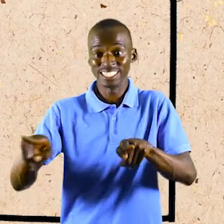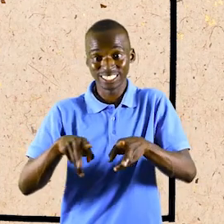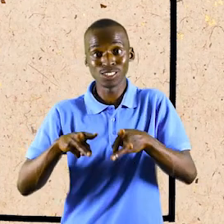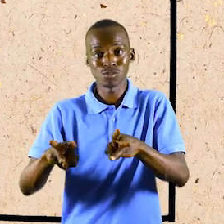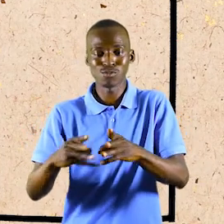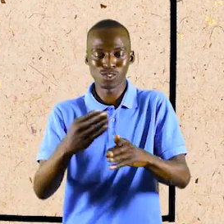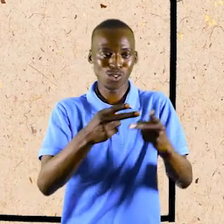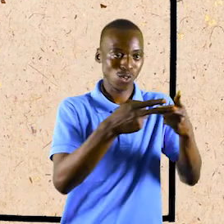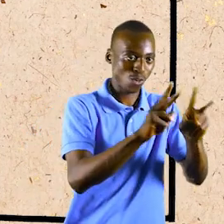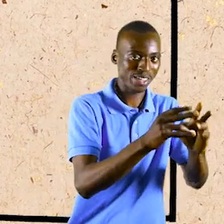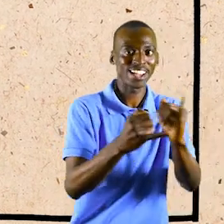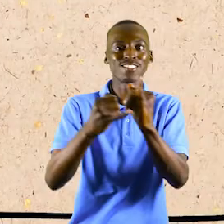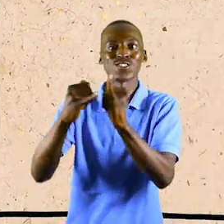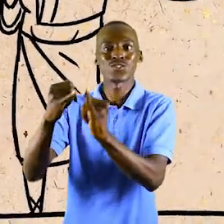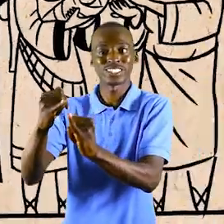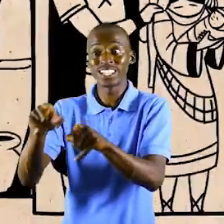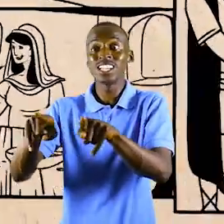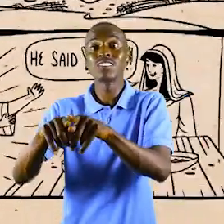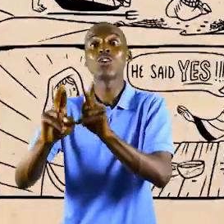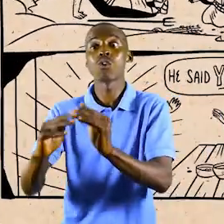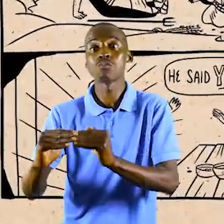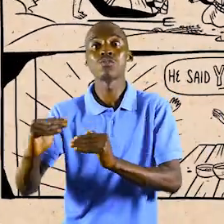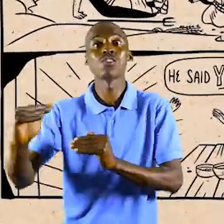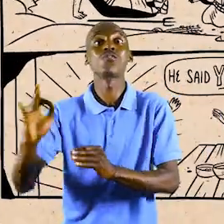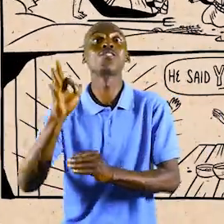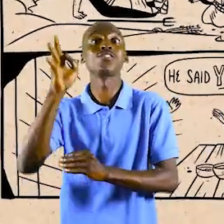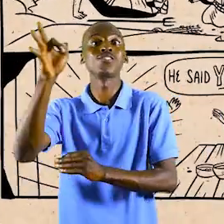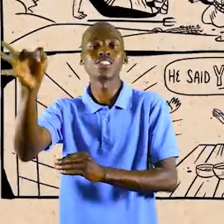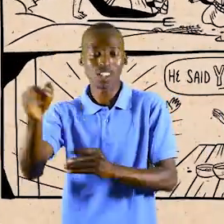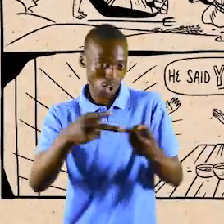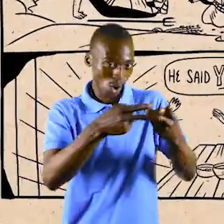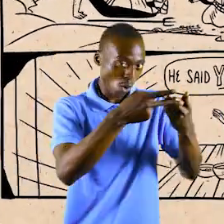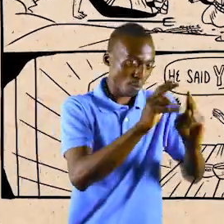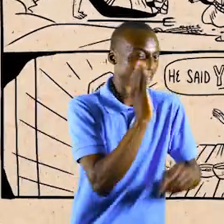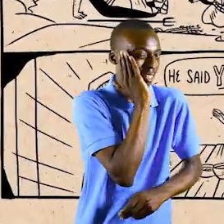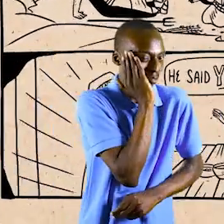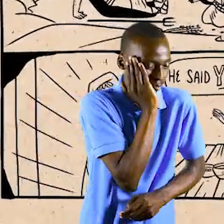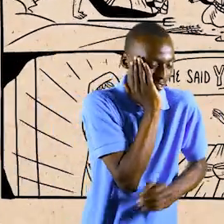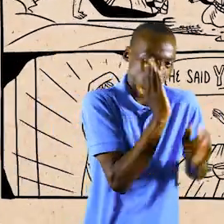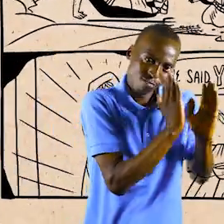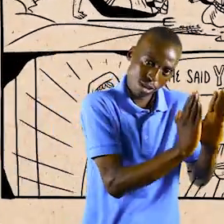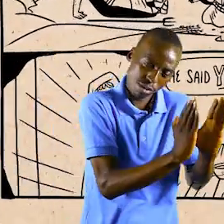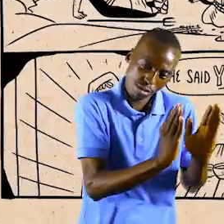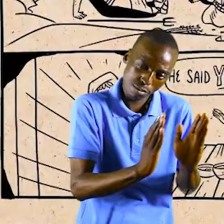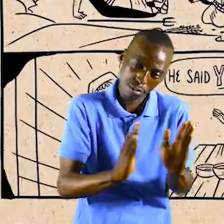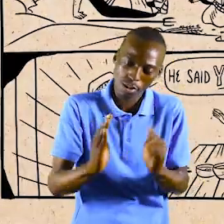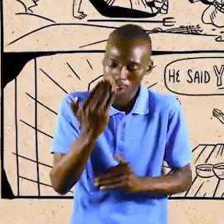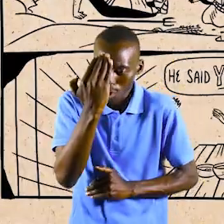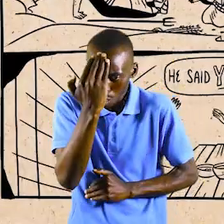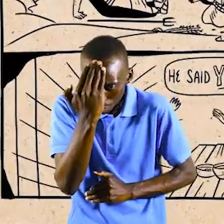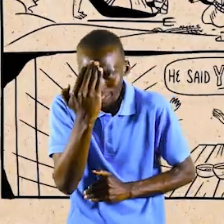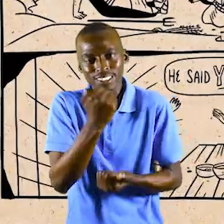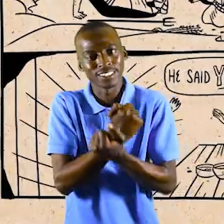symmetry between the opening and the closing, it's even more remarkable. So remember, the opening tragedy was followed by a great act of loyalty on the